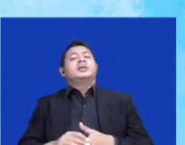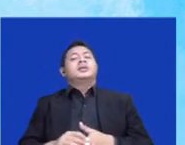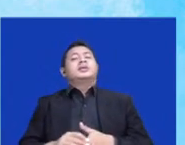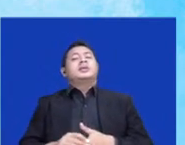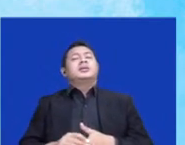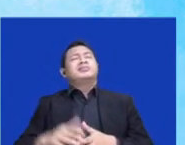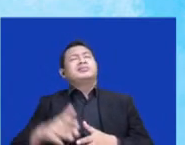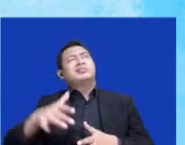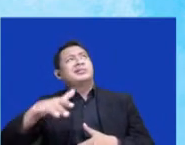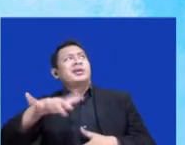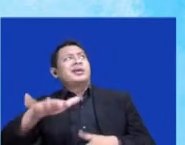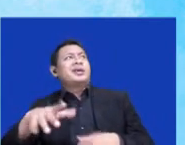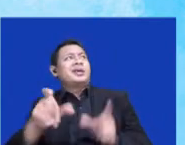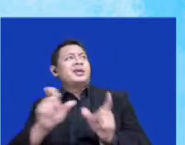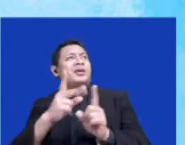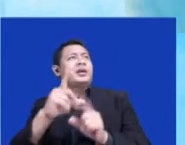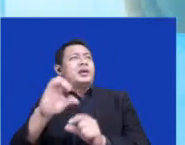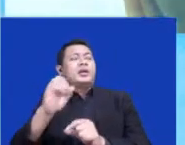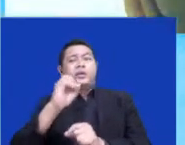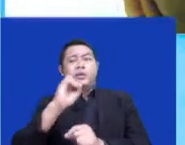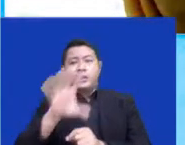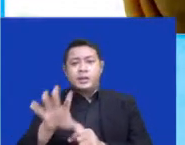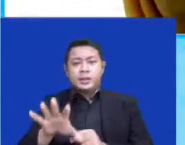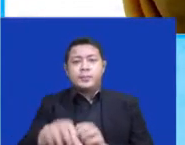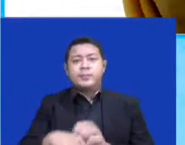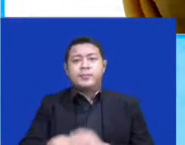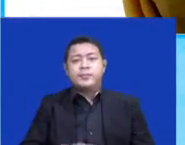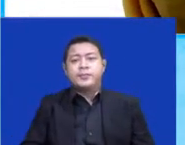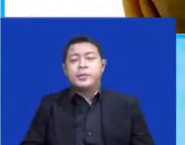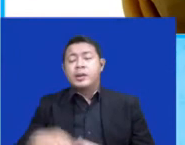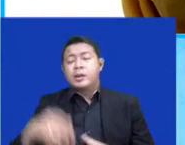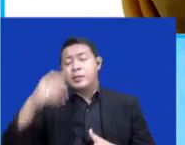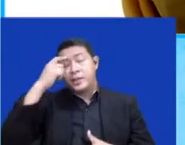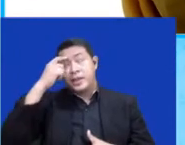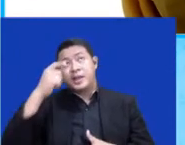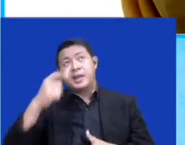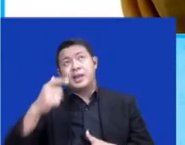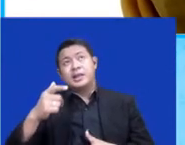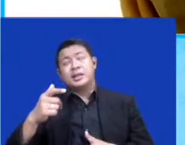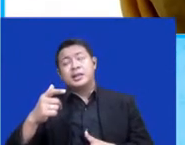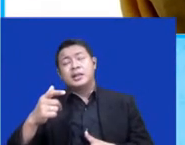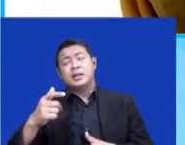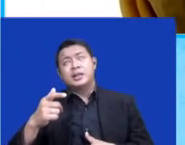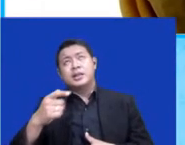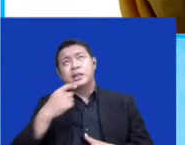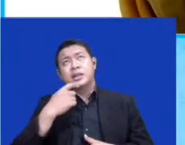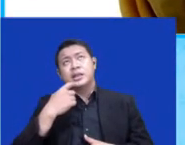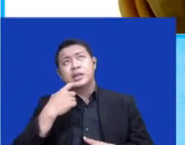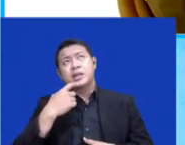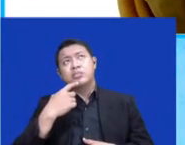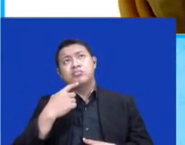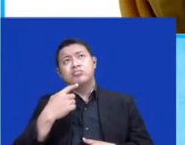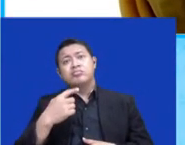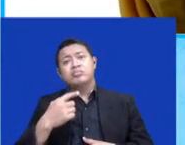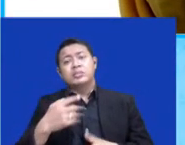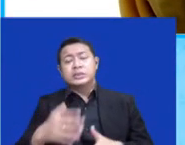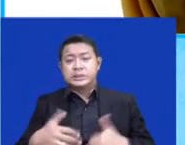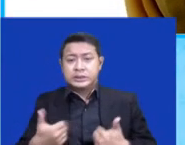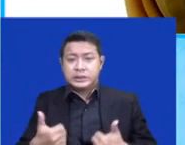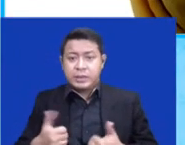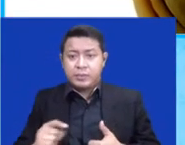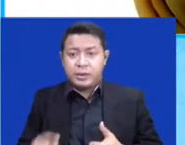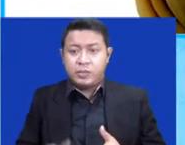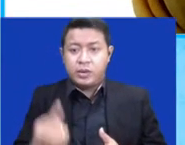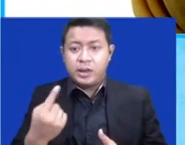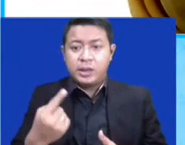of premature death from non-communicable disease are linked to behaviors that start in adolescence. So our